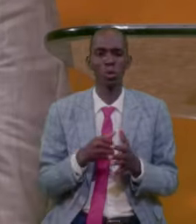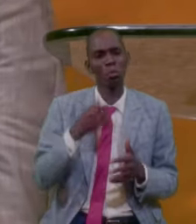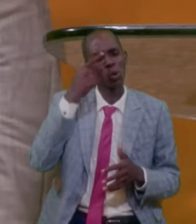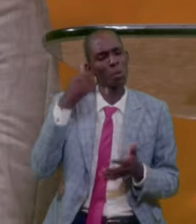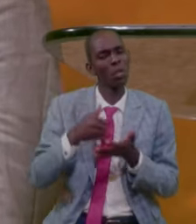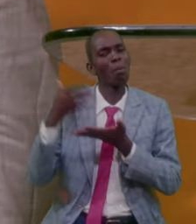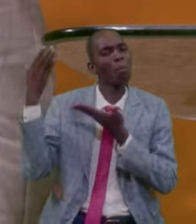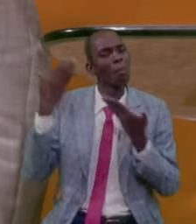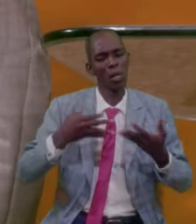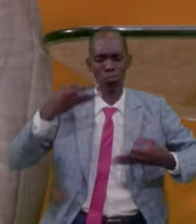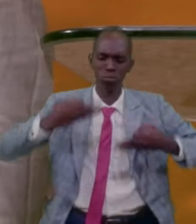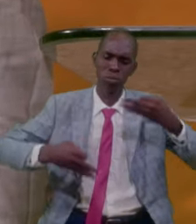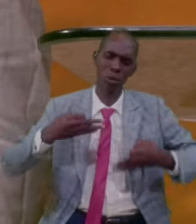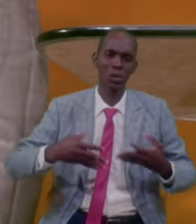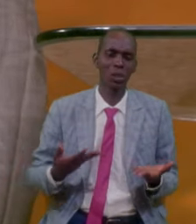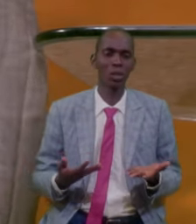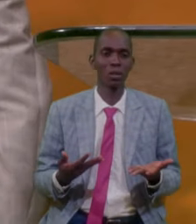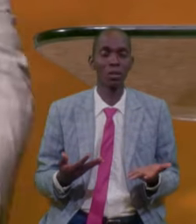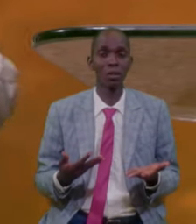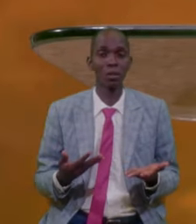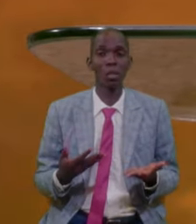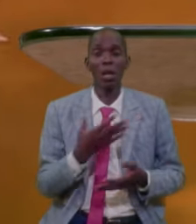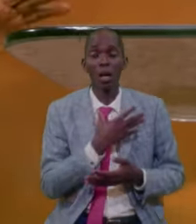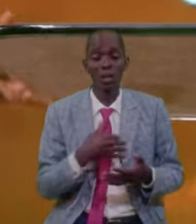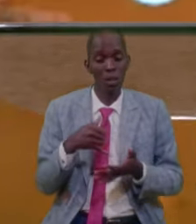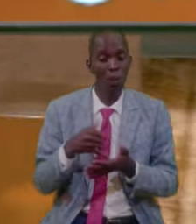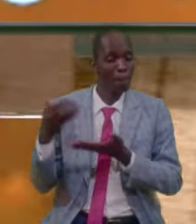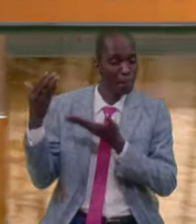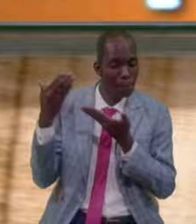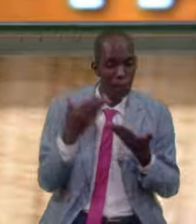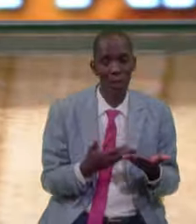condemnation. It brings judgment. It brings the